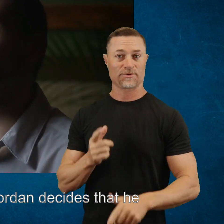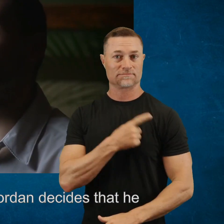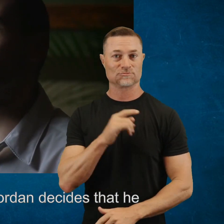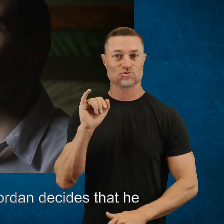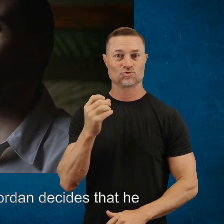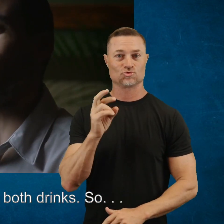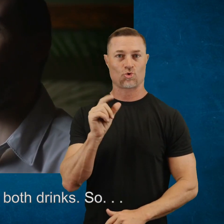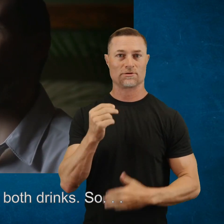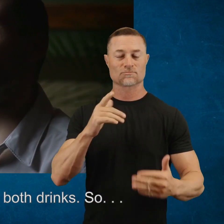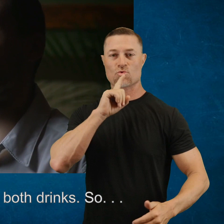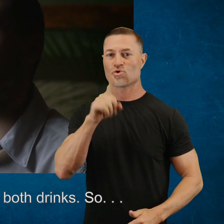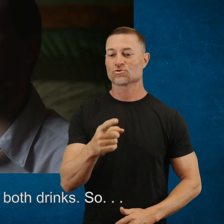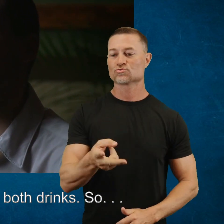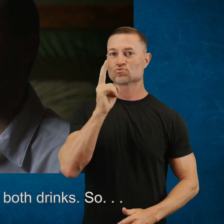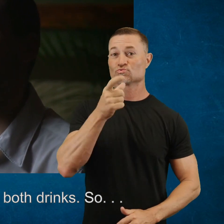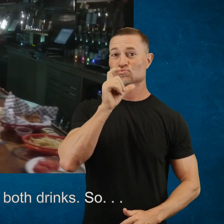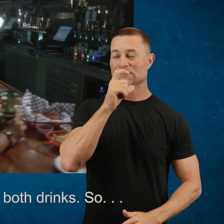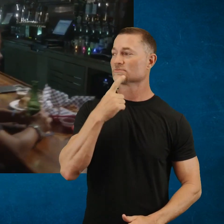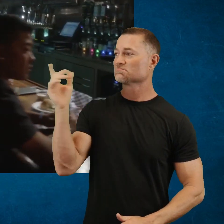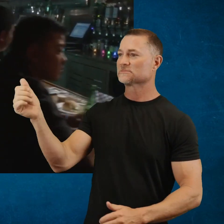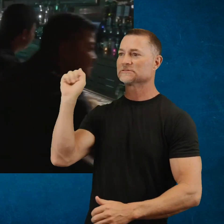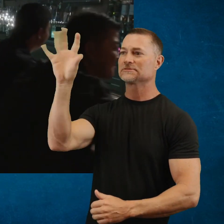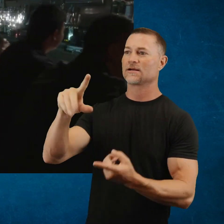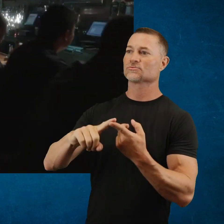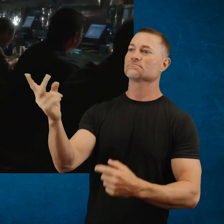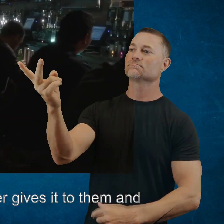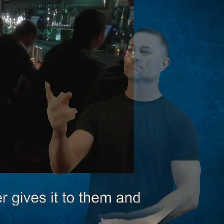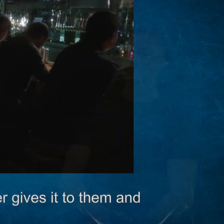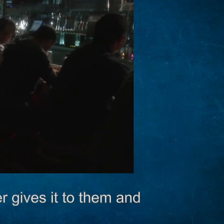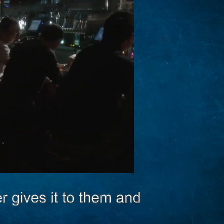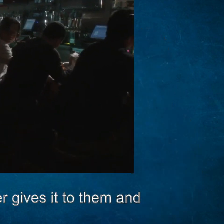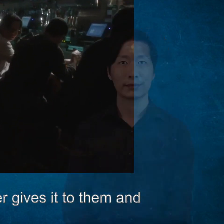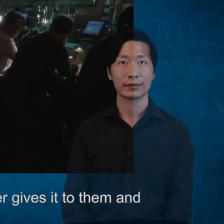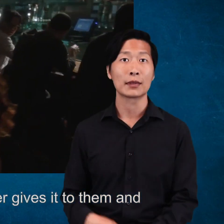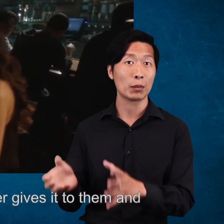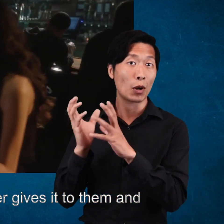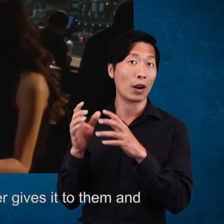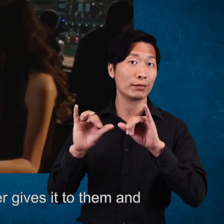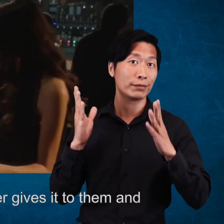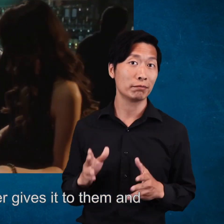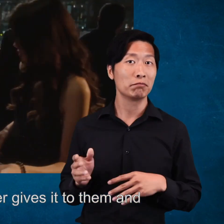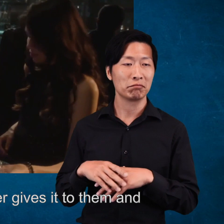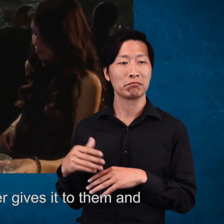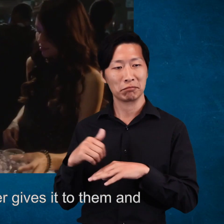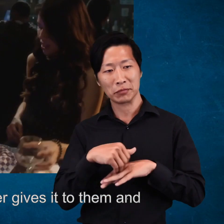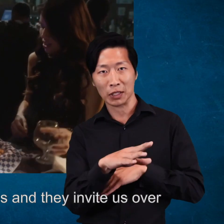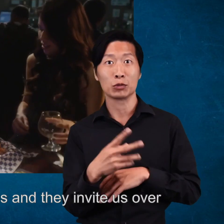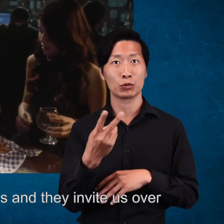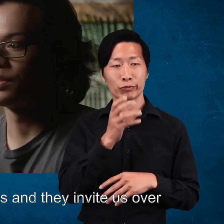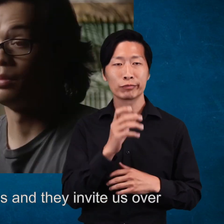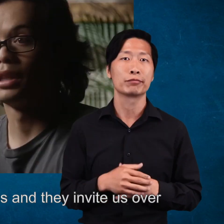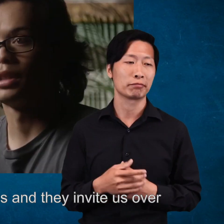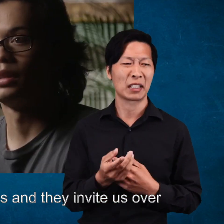Jordan decides that he wants to buy them both drinks. So the bartender gives it to them and